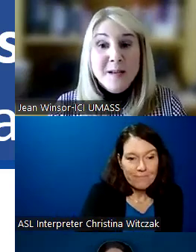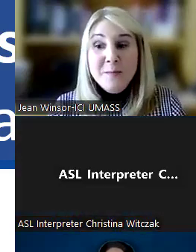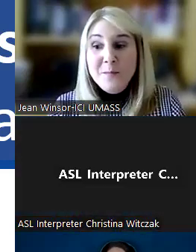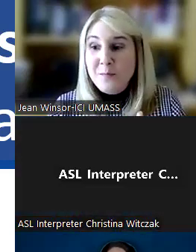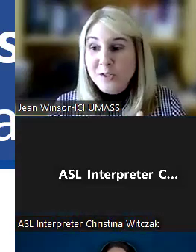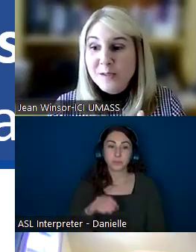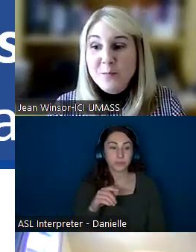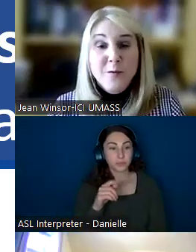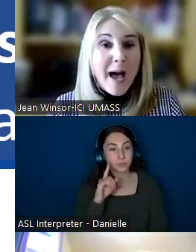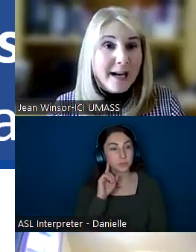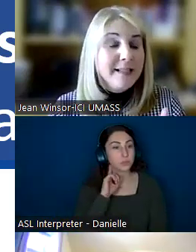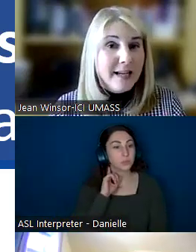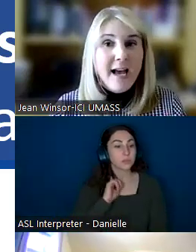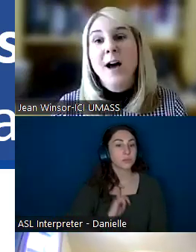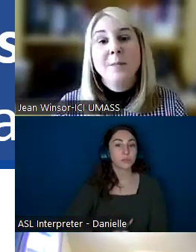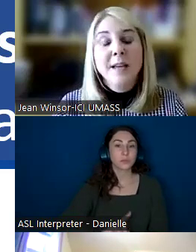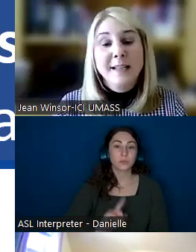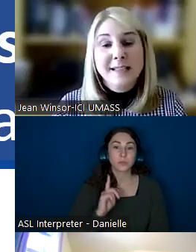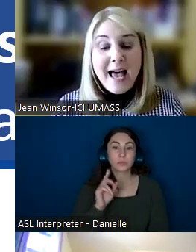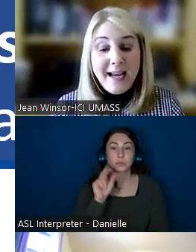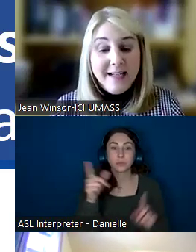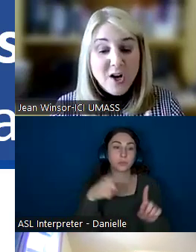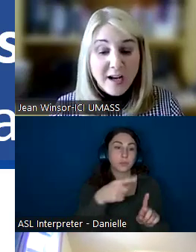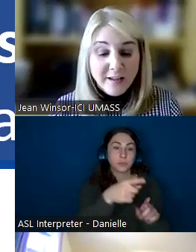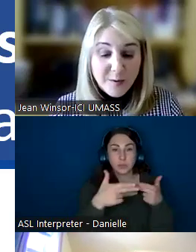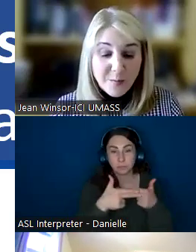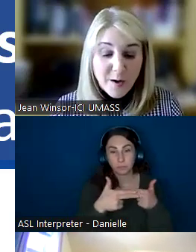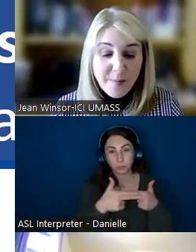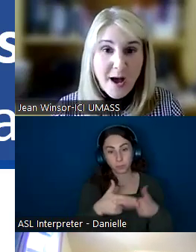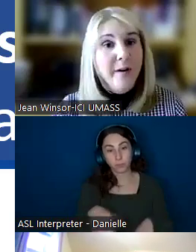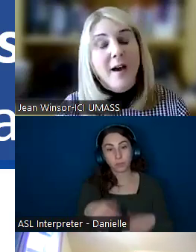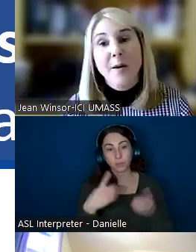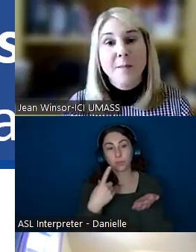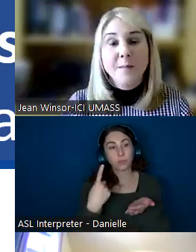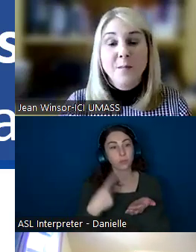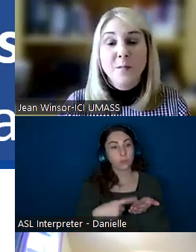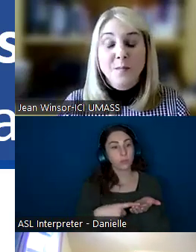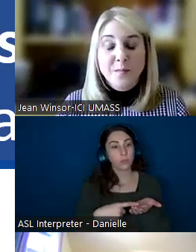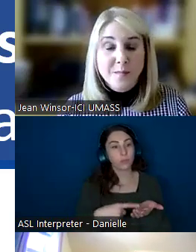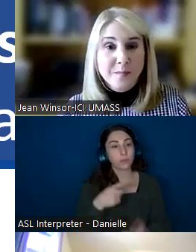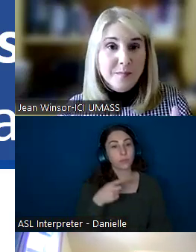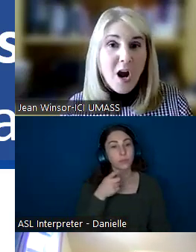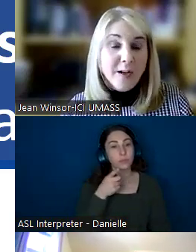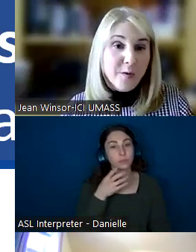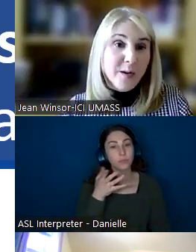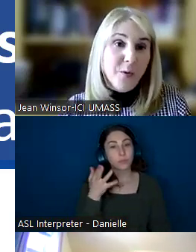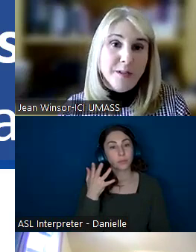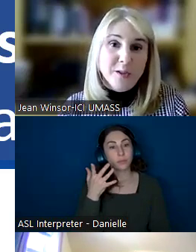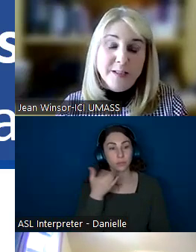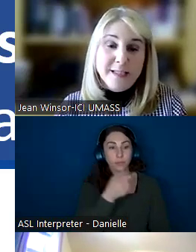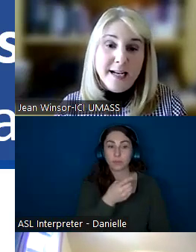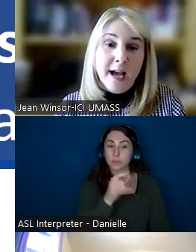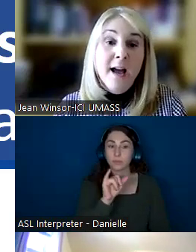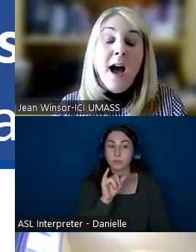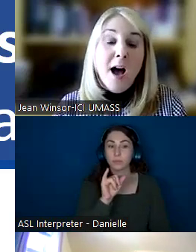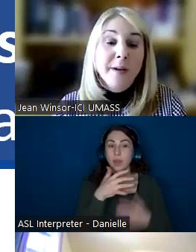I'm going to just move back to this slide and talk a little bit more about our integrated employment